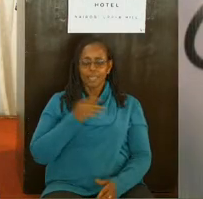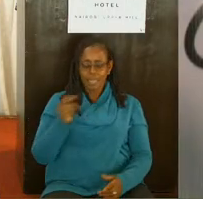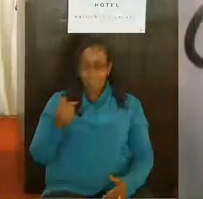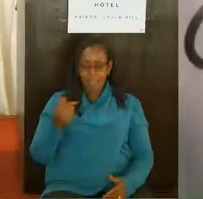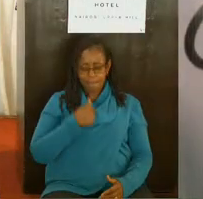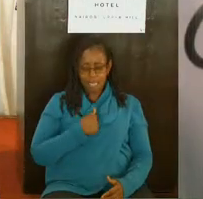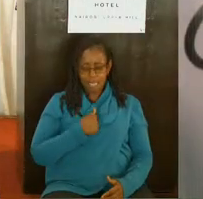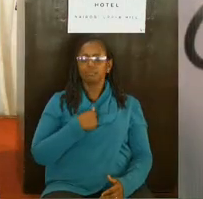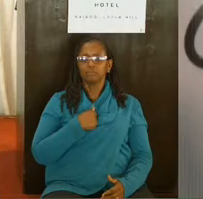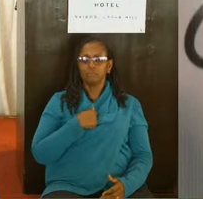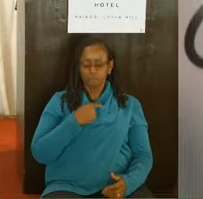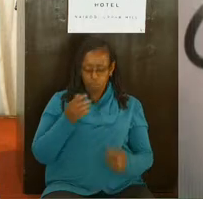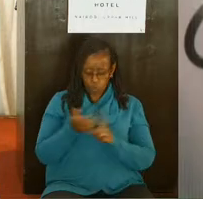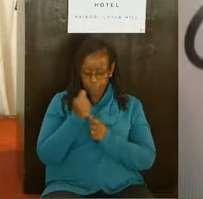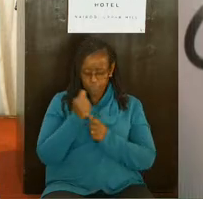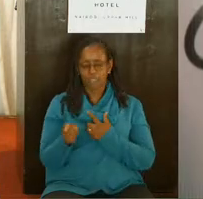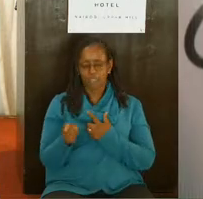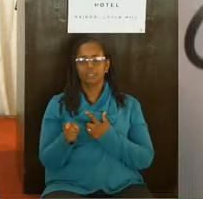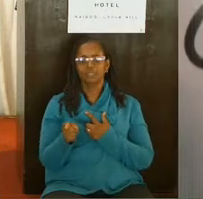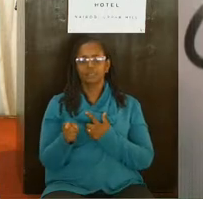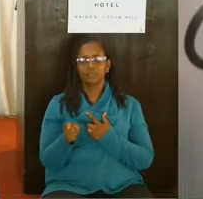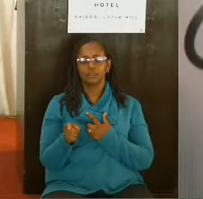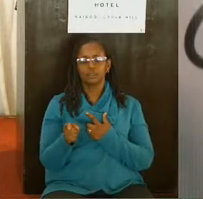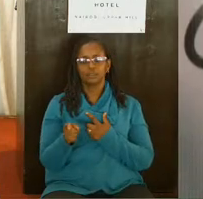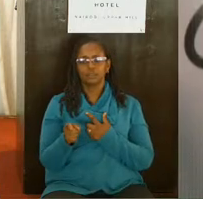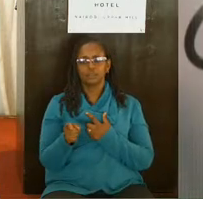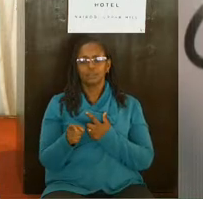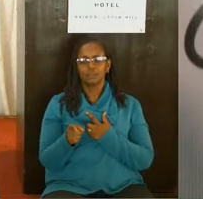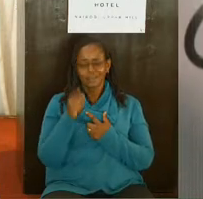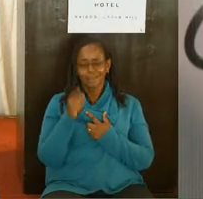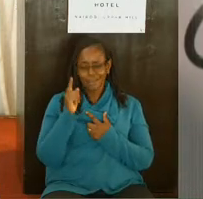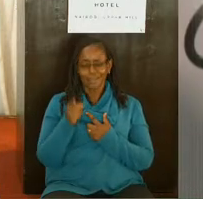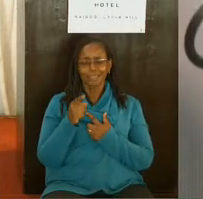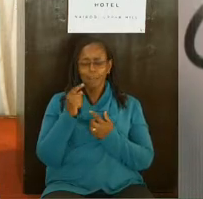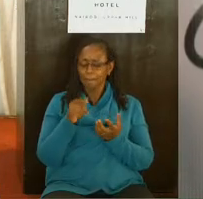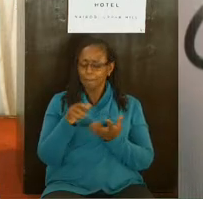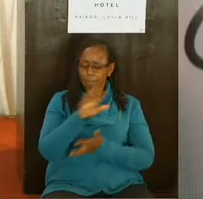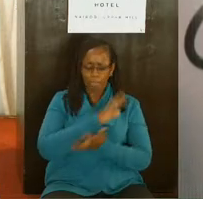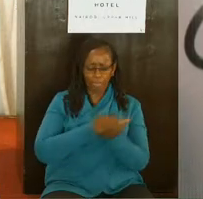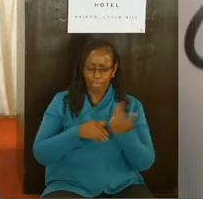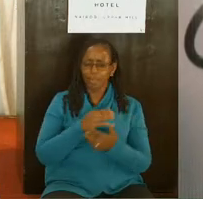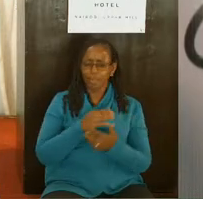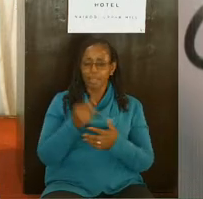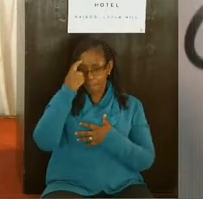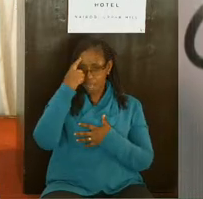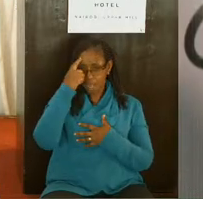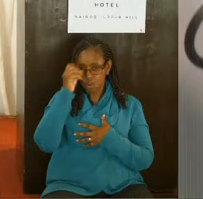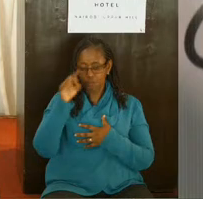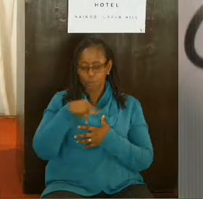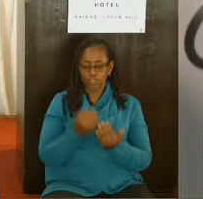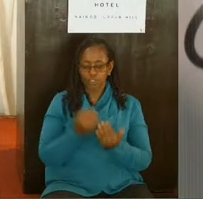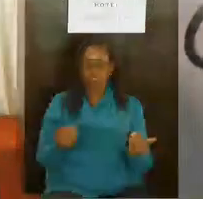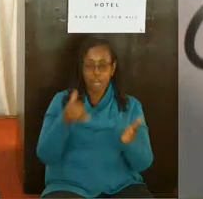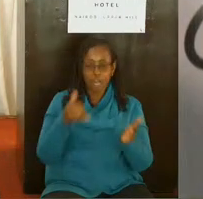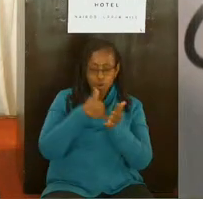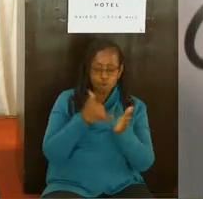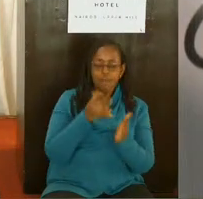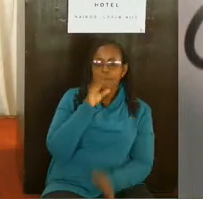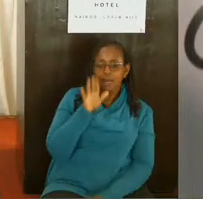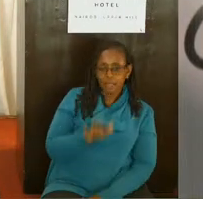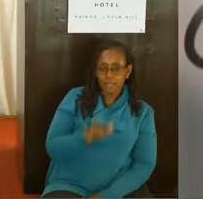me who got it I and that has really intracrinated the mindset of our children including even our parents and then the last bit